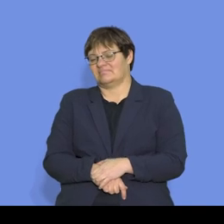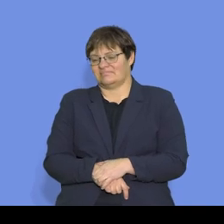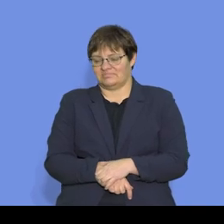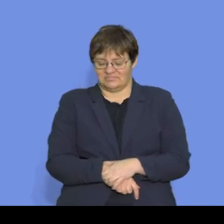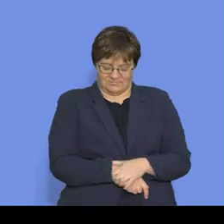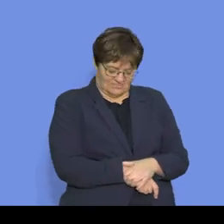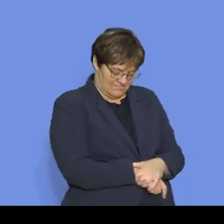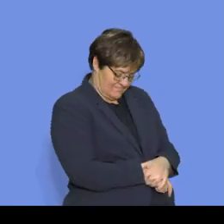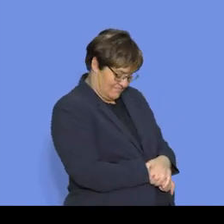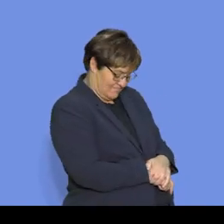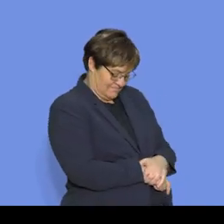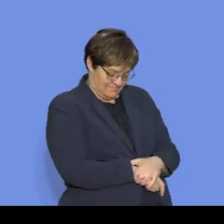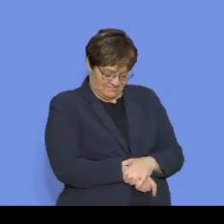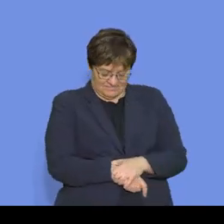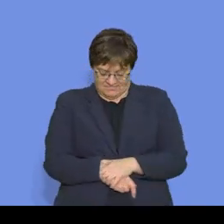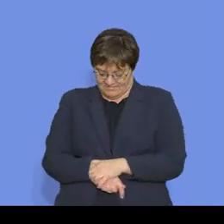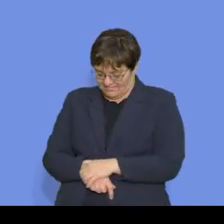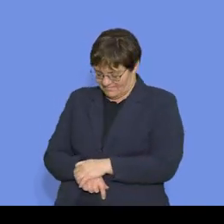a concept map, yeah.